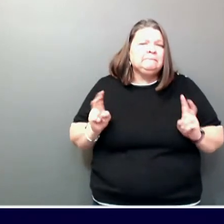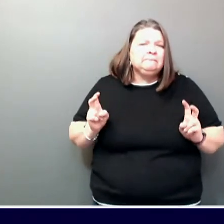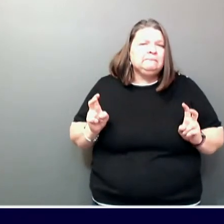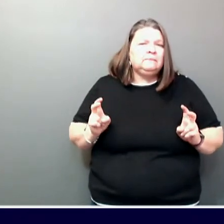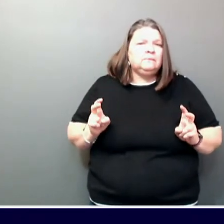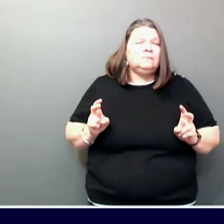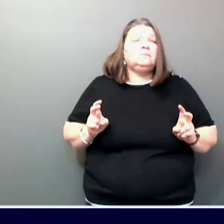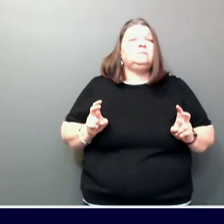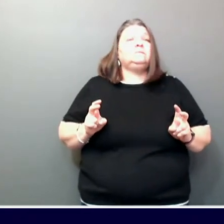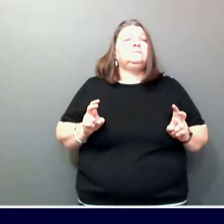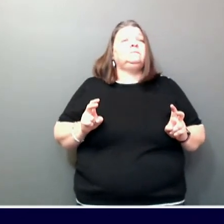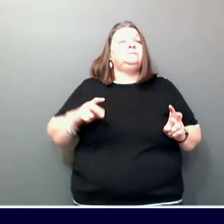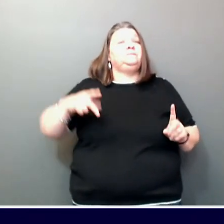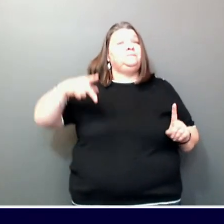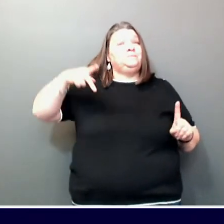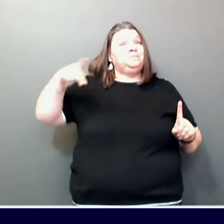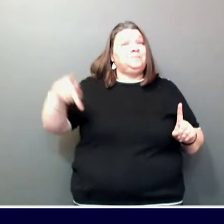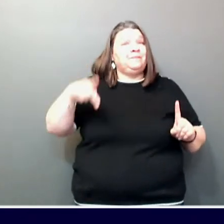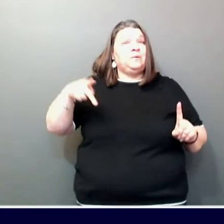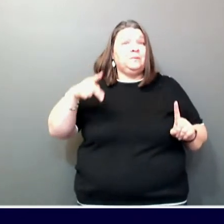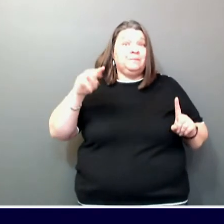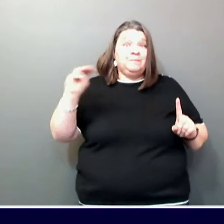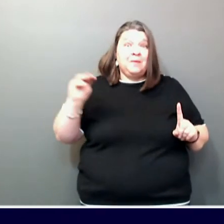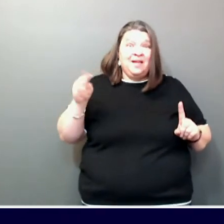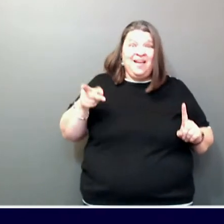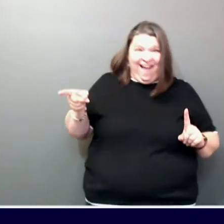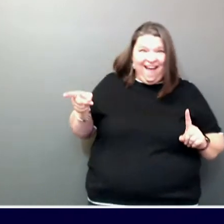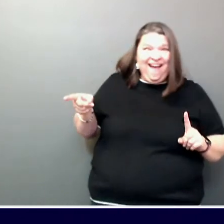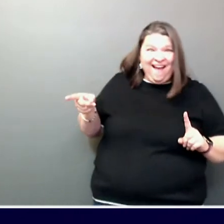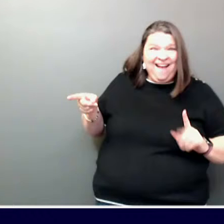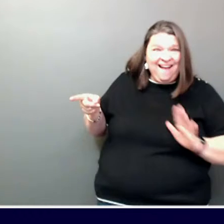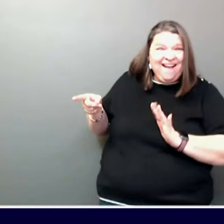could say, canceled out by getting that Moderna or Pfizer booster.